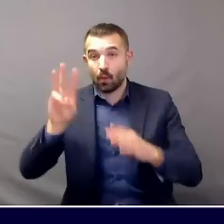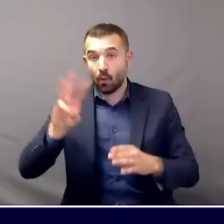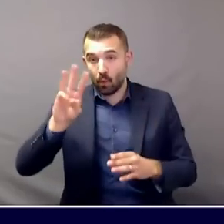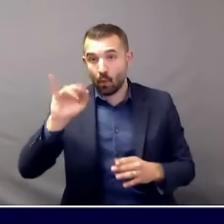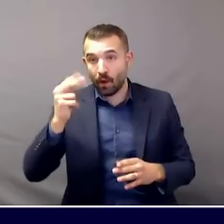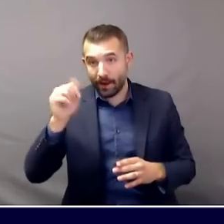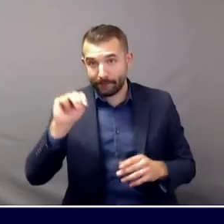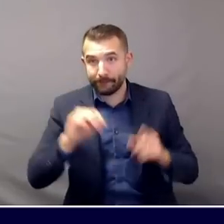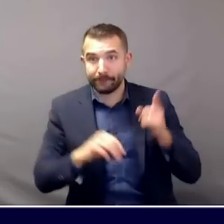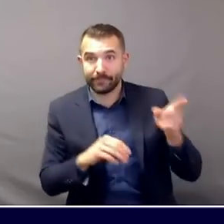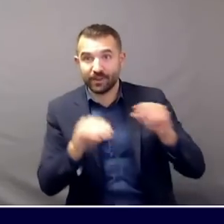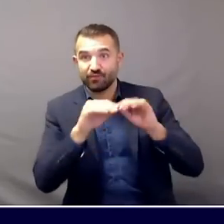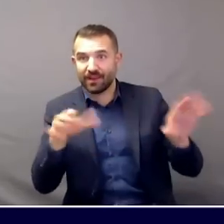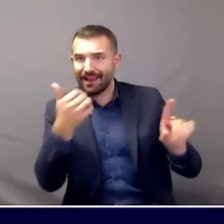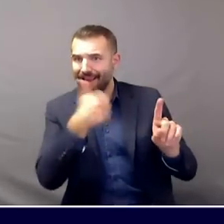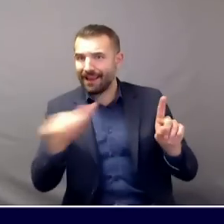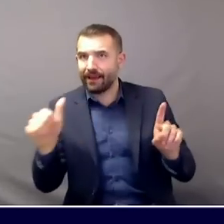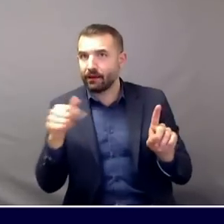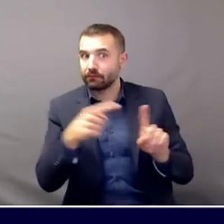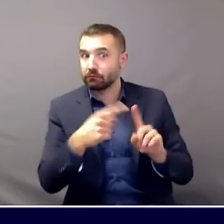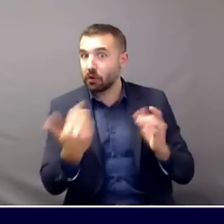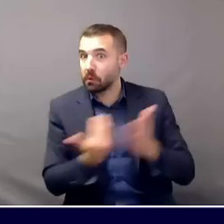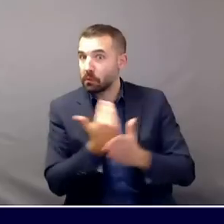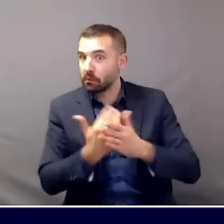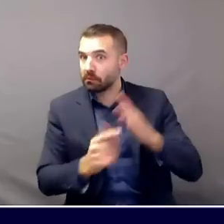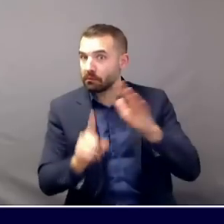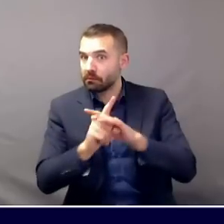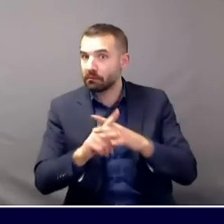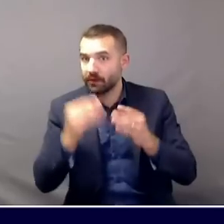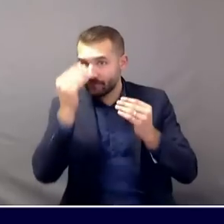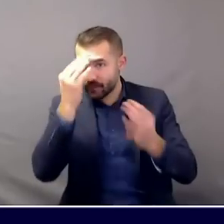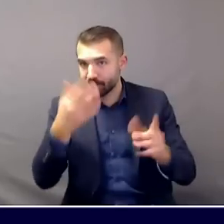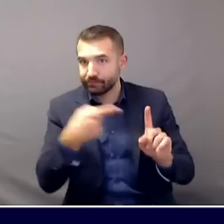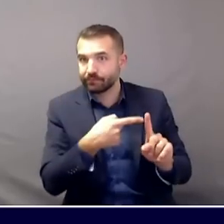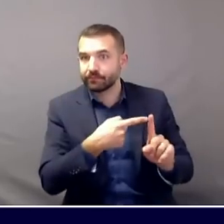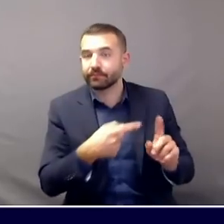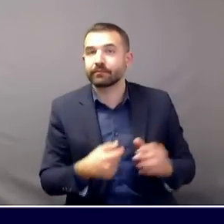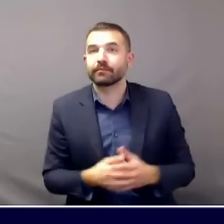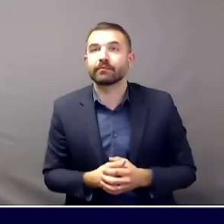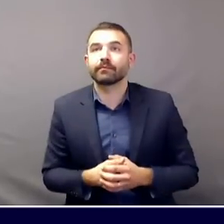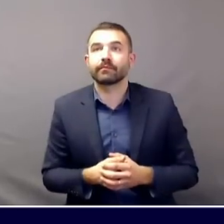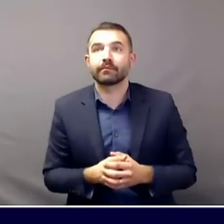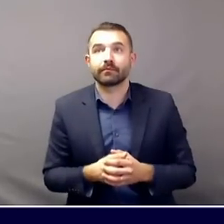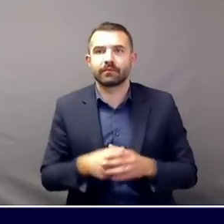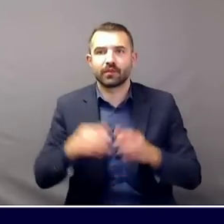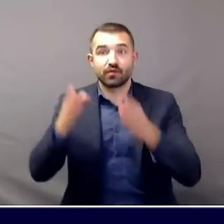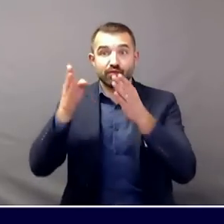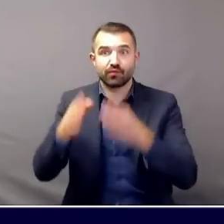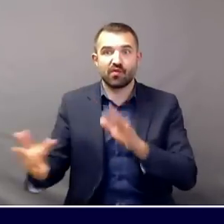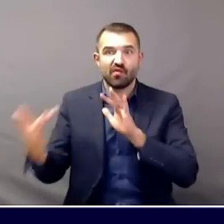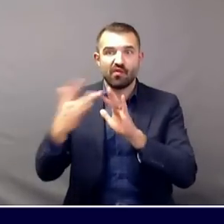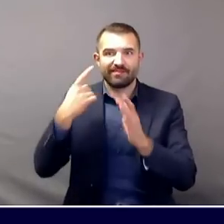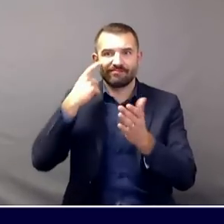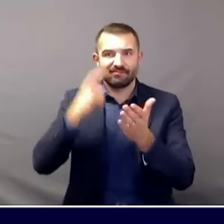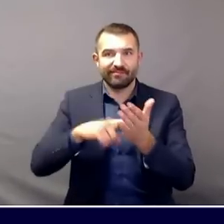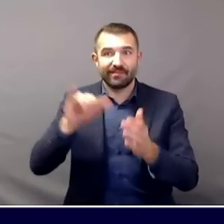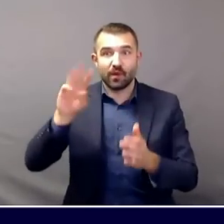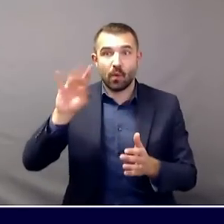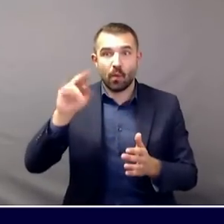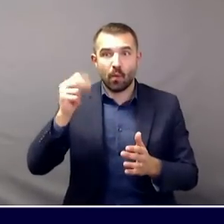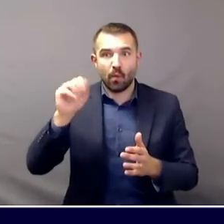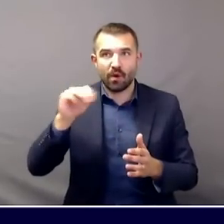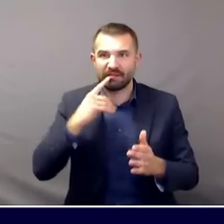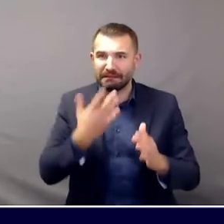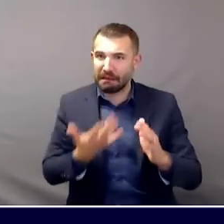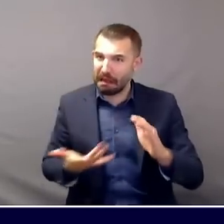regarding that, a listener noticed that there was a big spike in cases in Windham and asked us to check and see if when